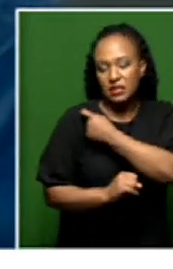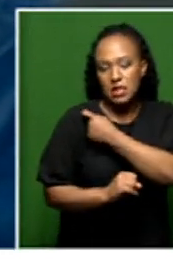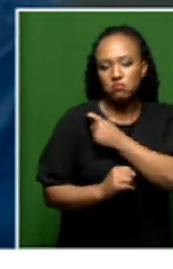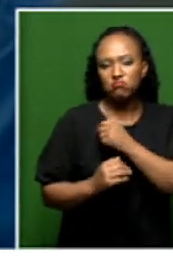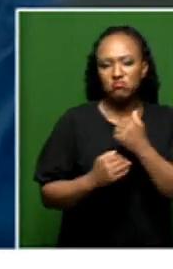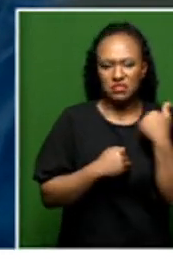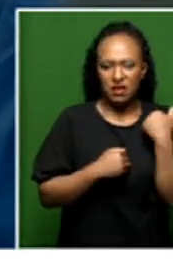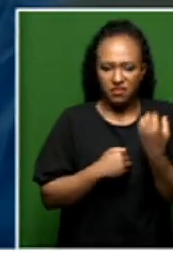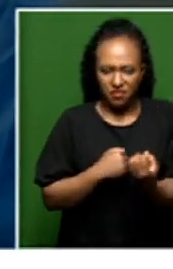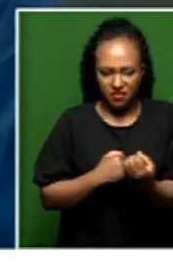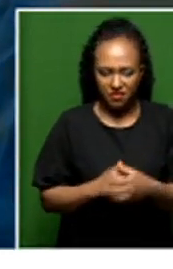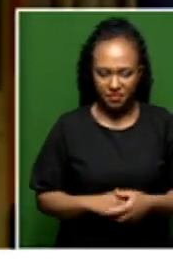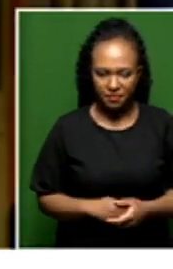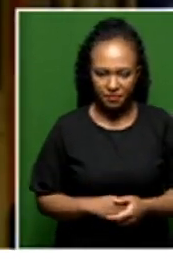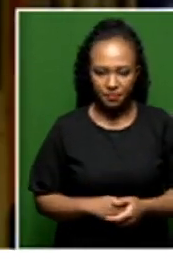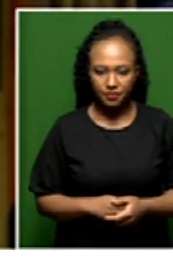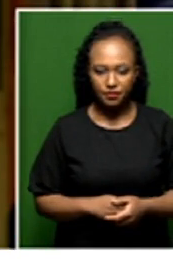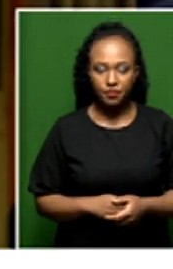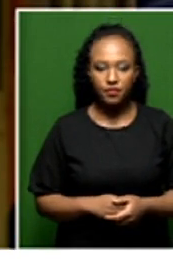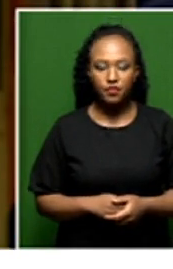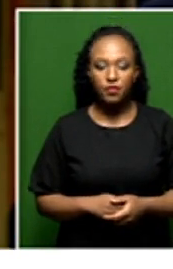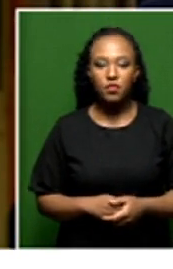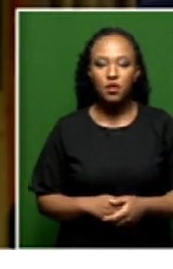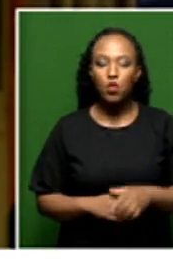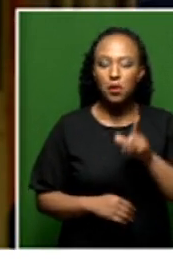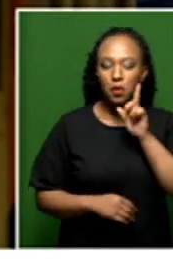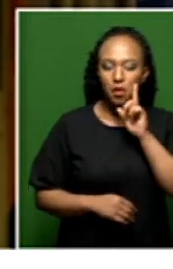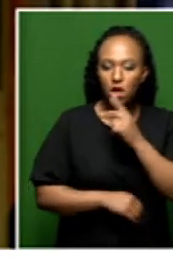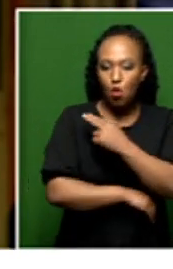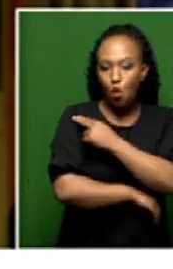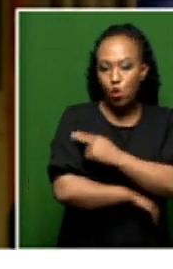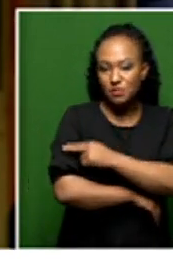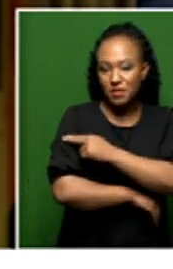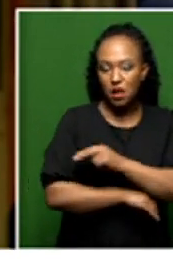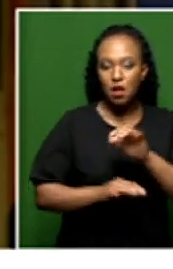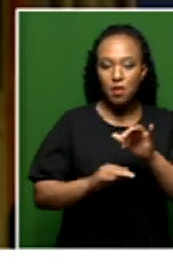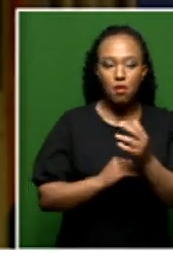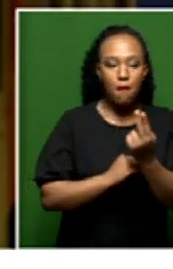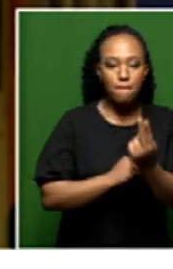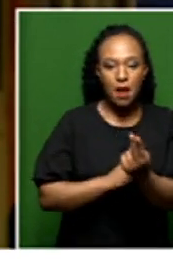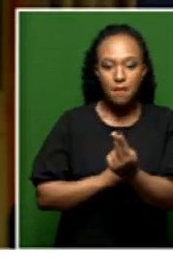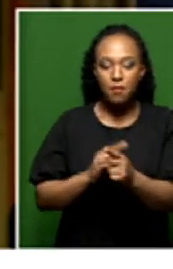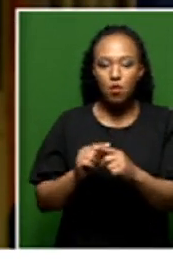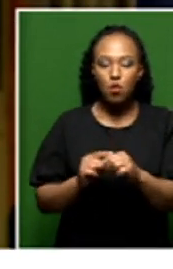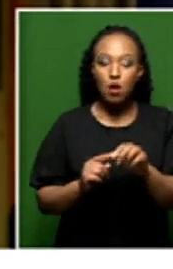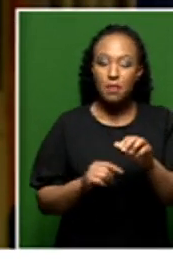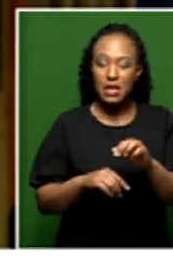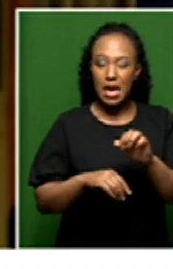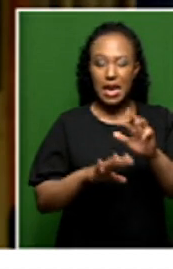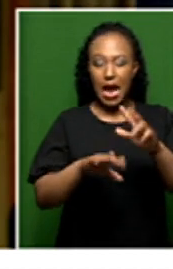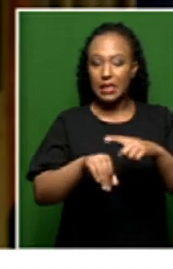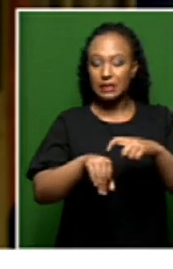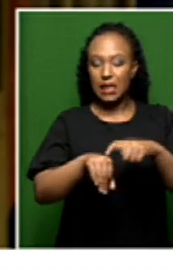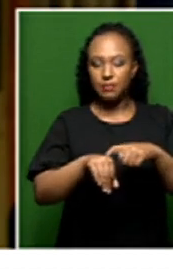peers. Overall, when looking at hospitalization rates, unvaccinated adults had 9 times higher rate